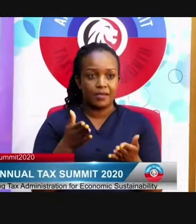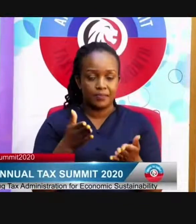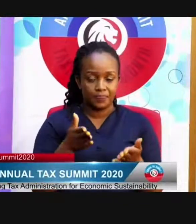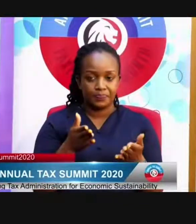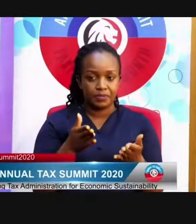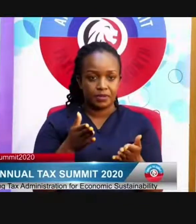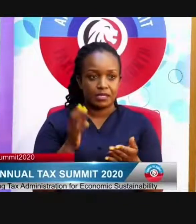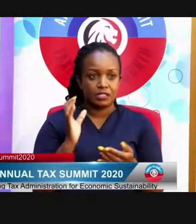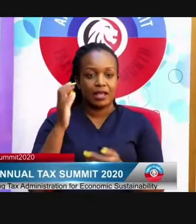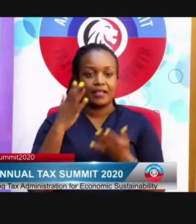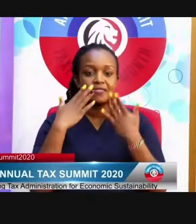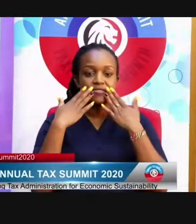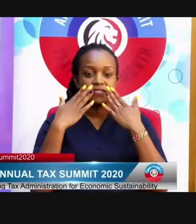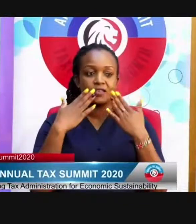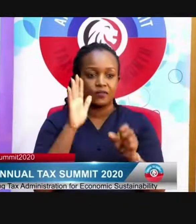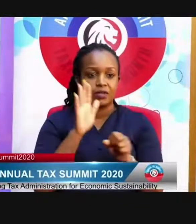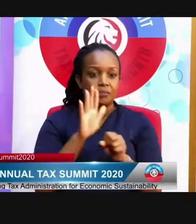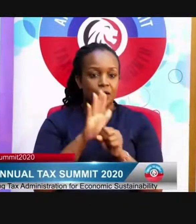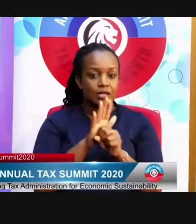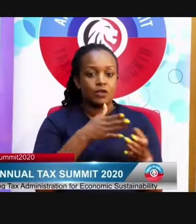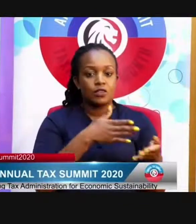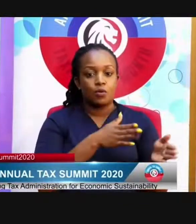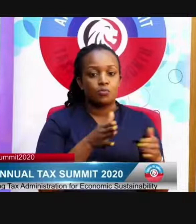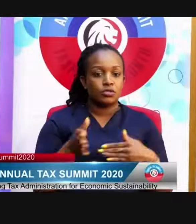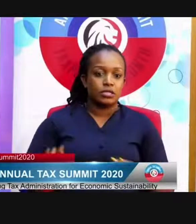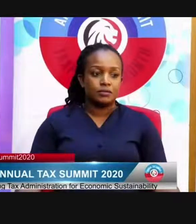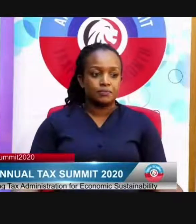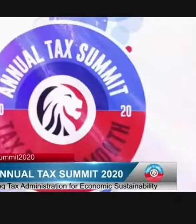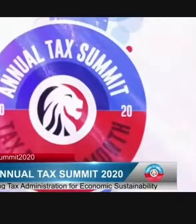you very much for the opportunity.